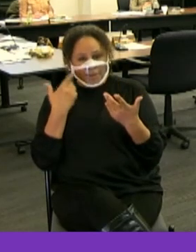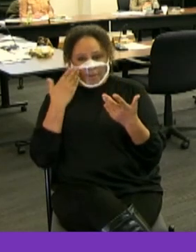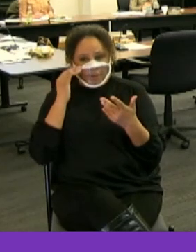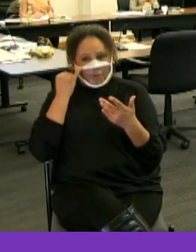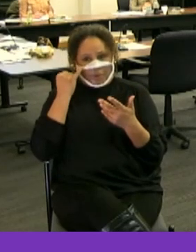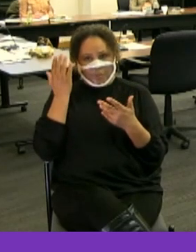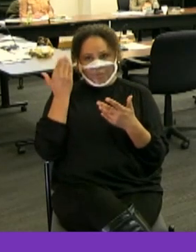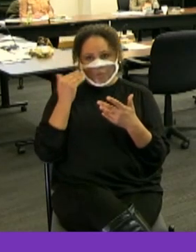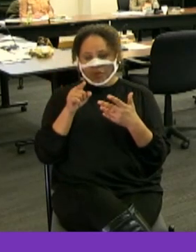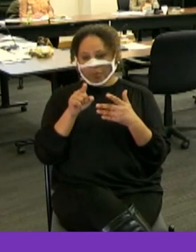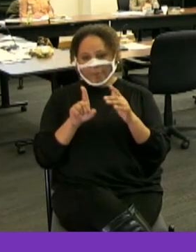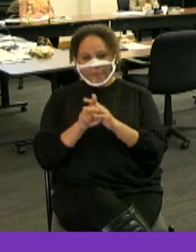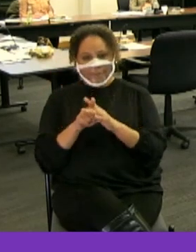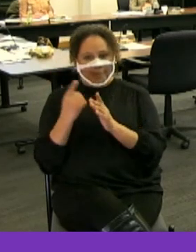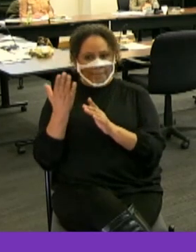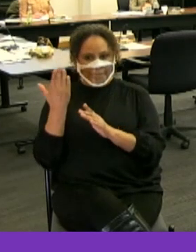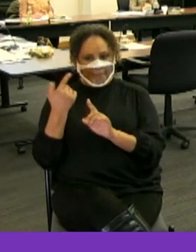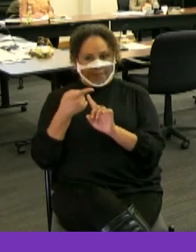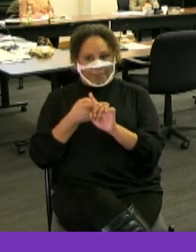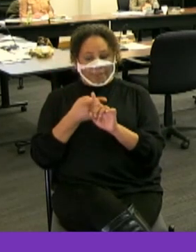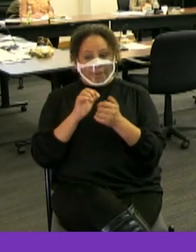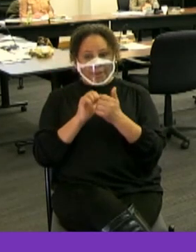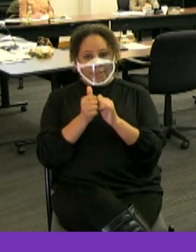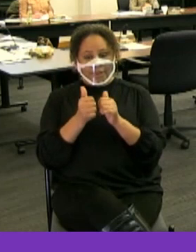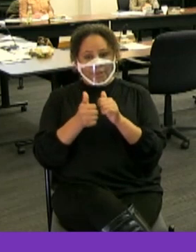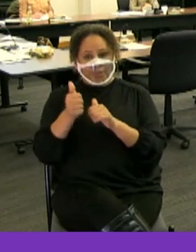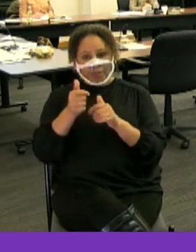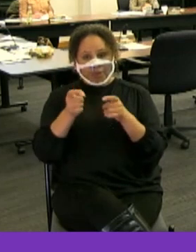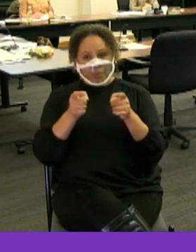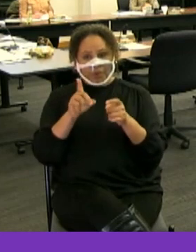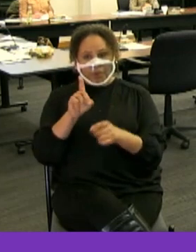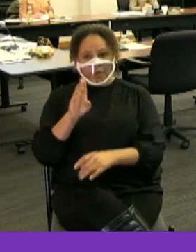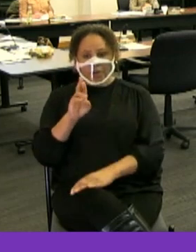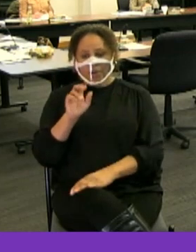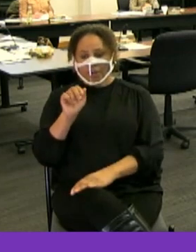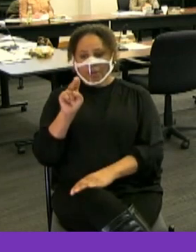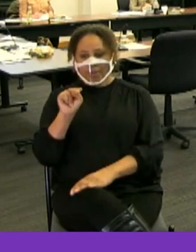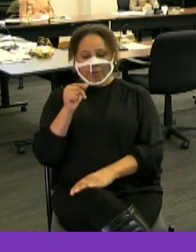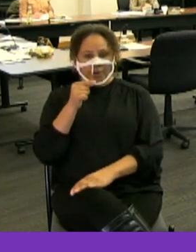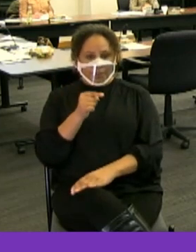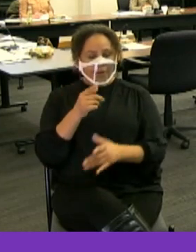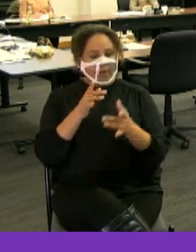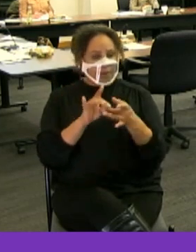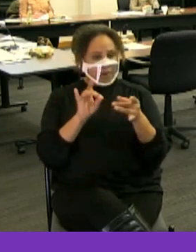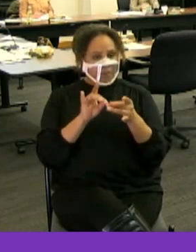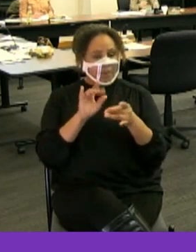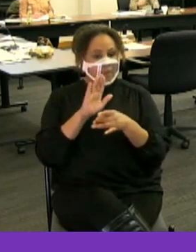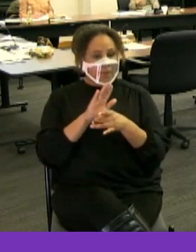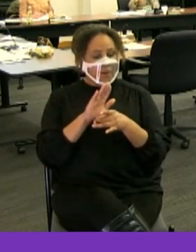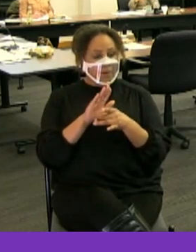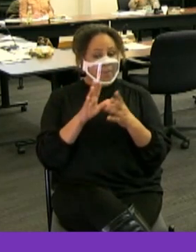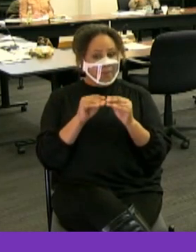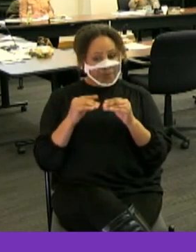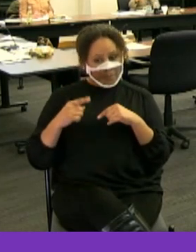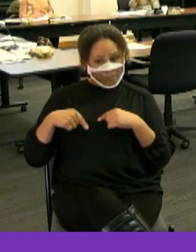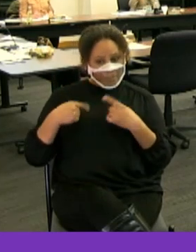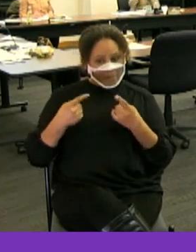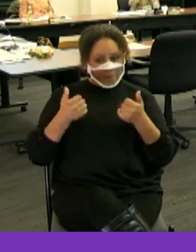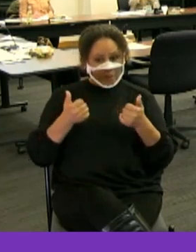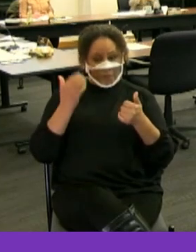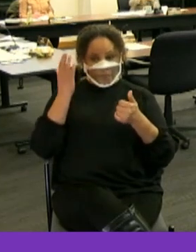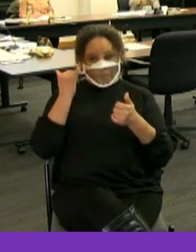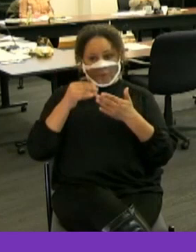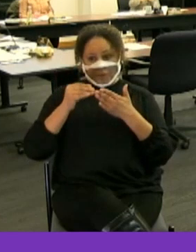know if you were here last month, but Athletic Director Braun talked about how all of their meetings have been going very well because students